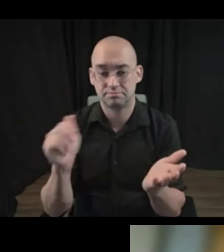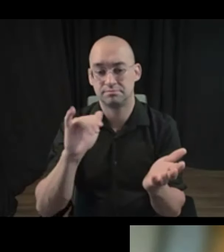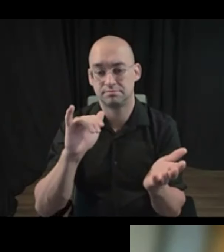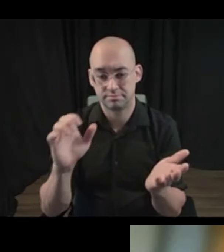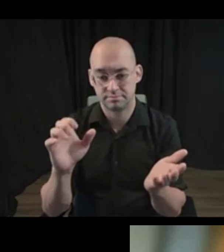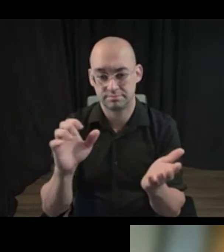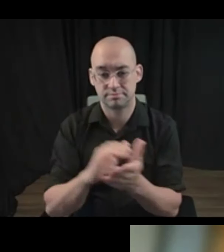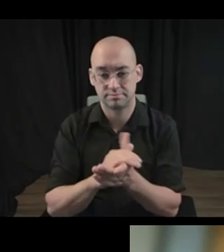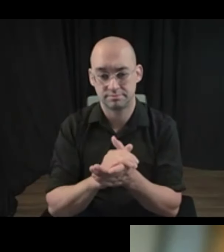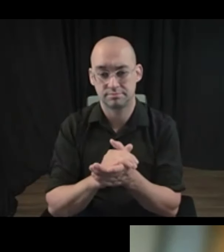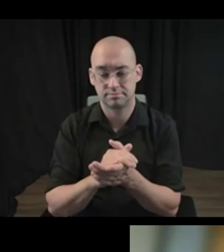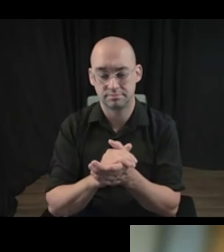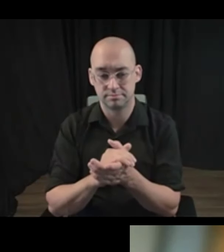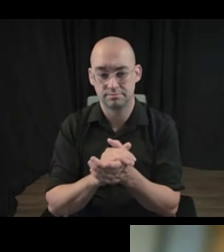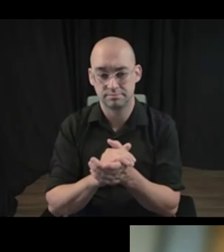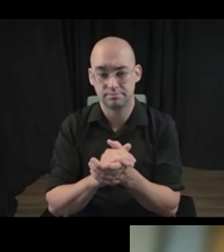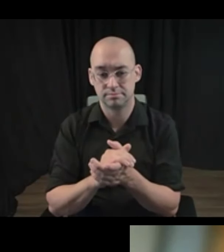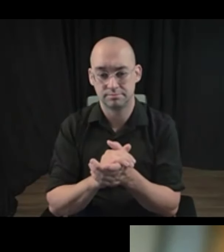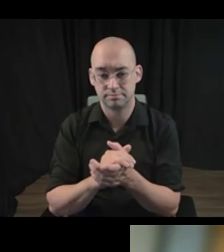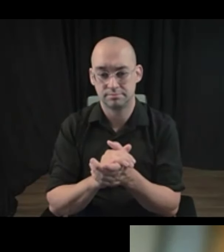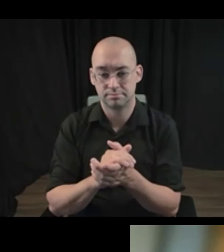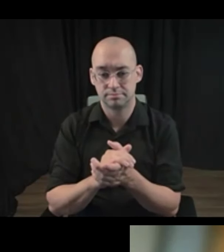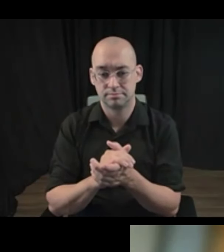Aye. Aye. Aye. Aye. Aye.